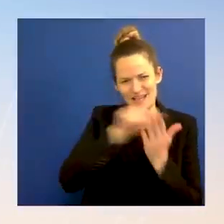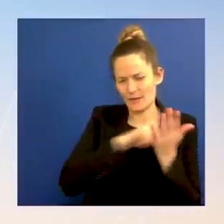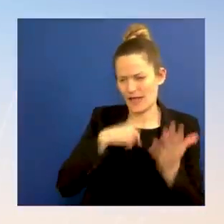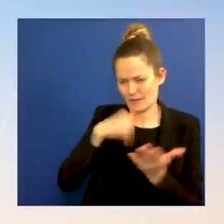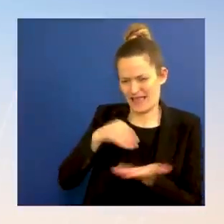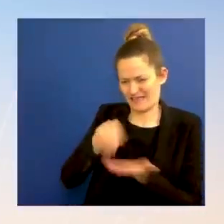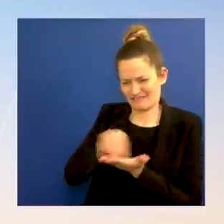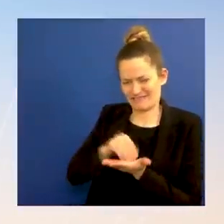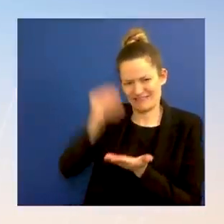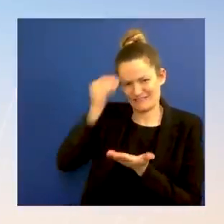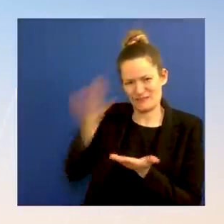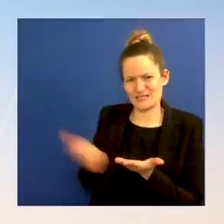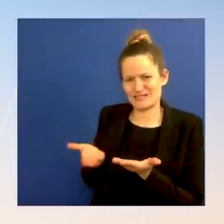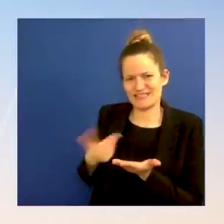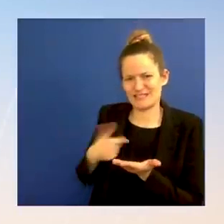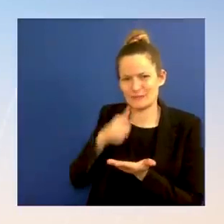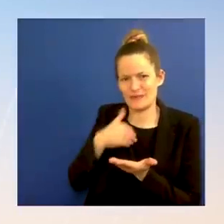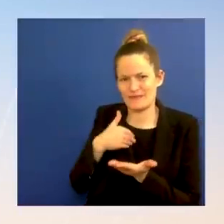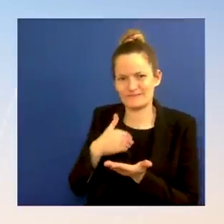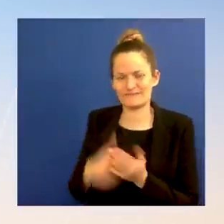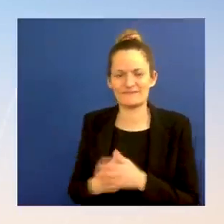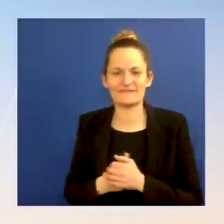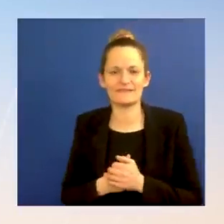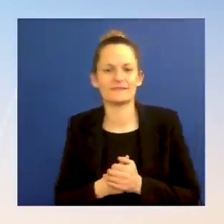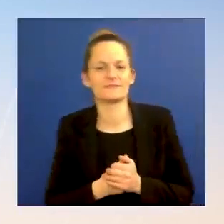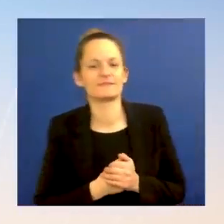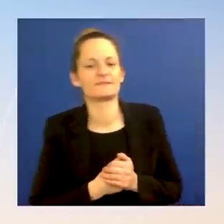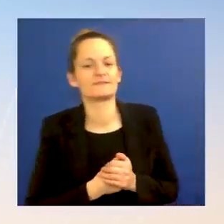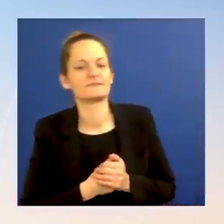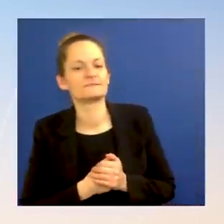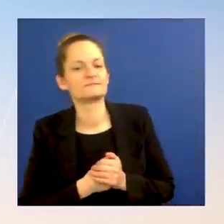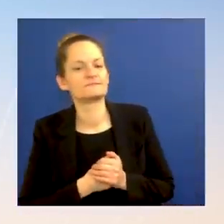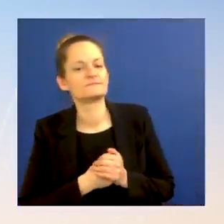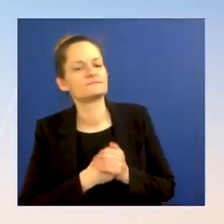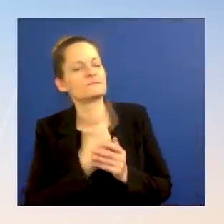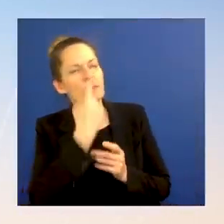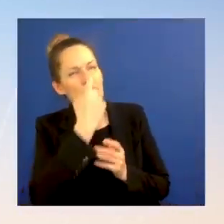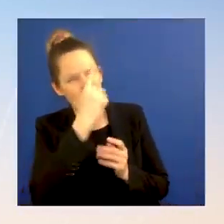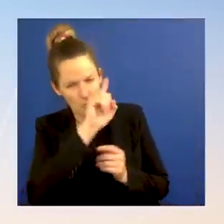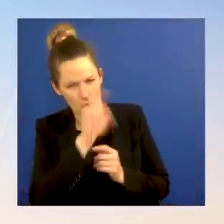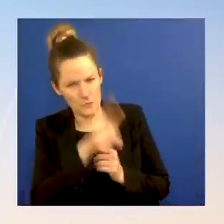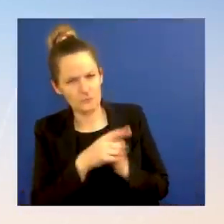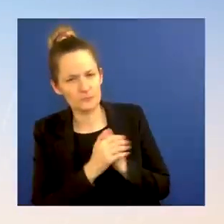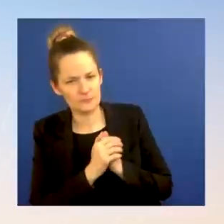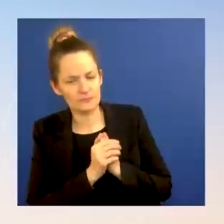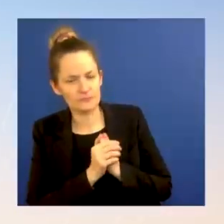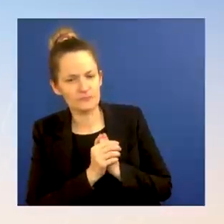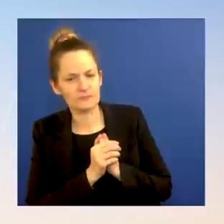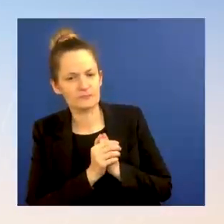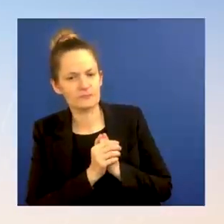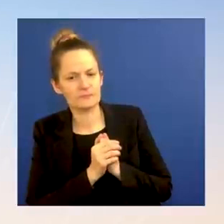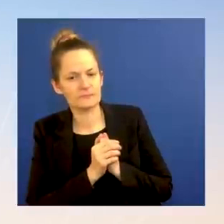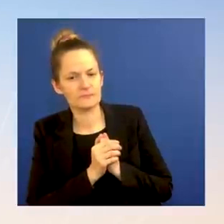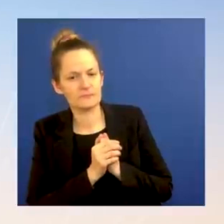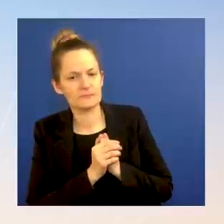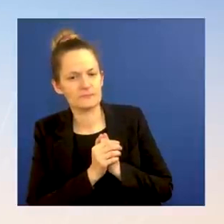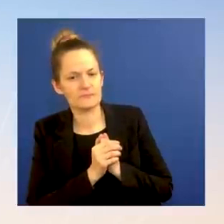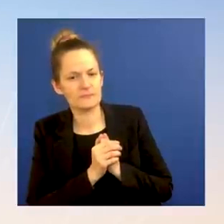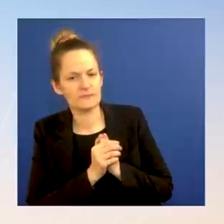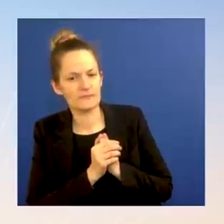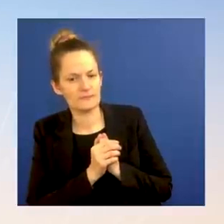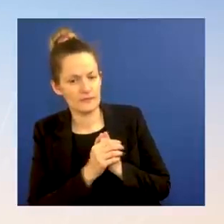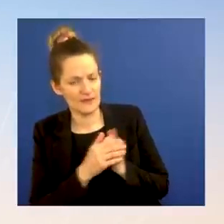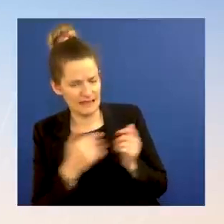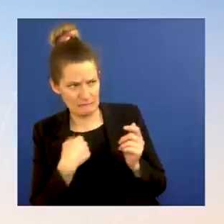imports again. Sorry about that. Do I understand it right that the United States